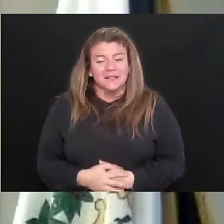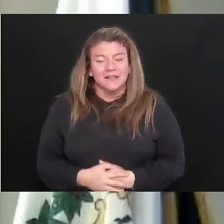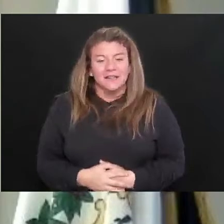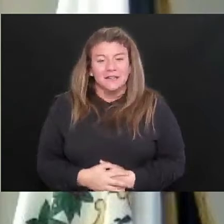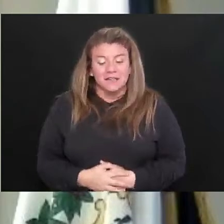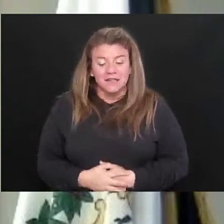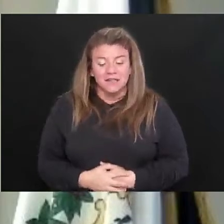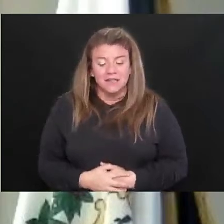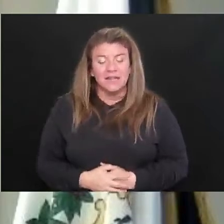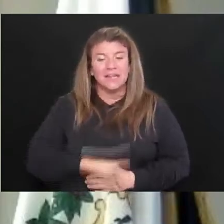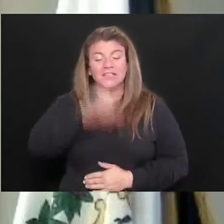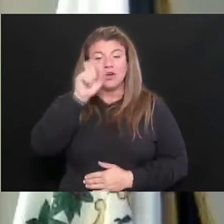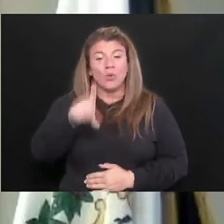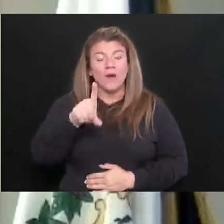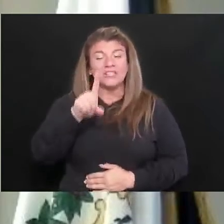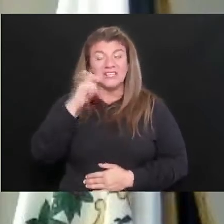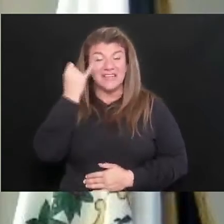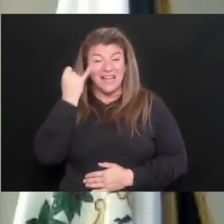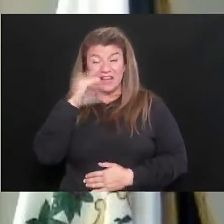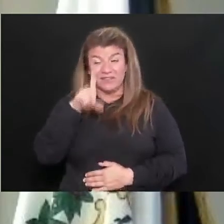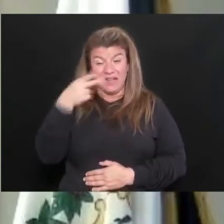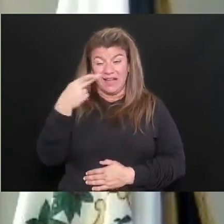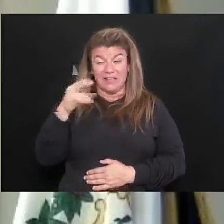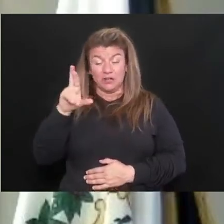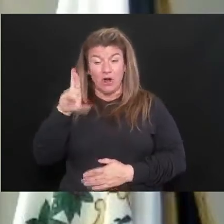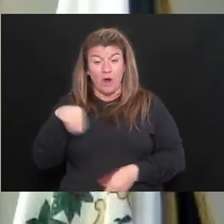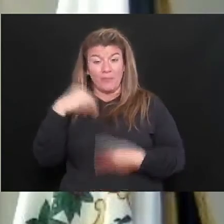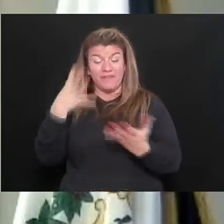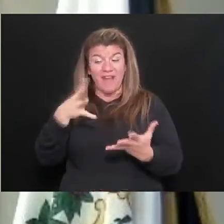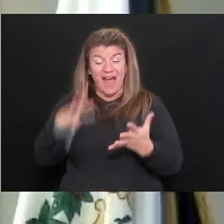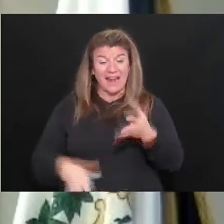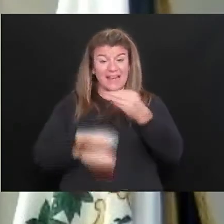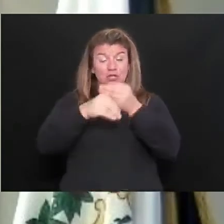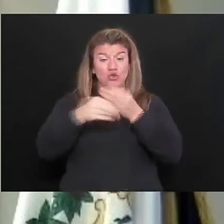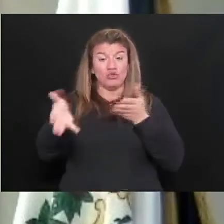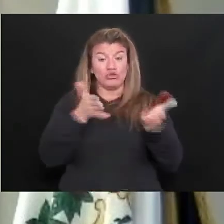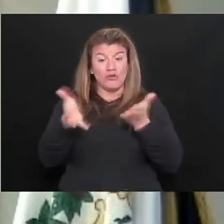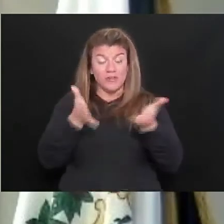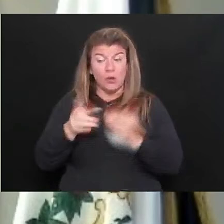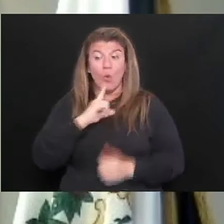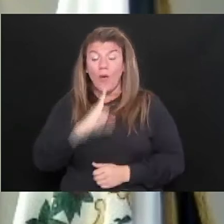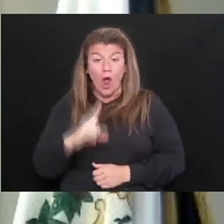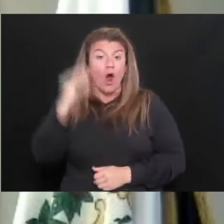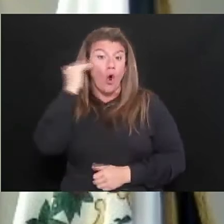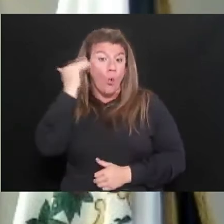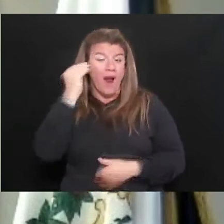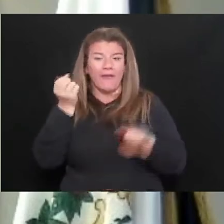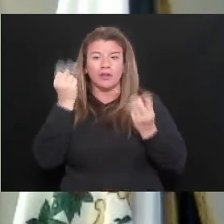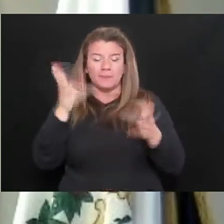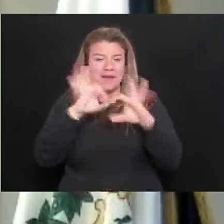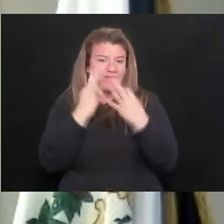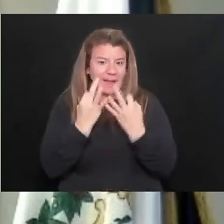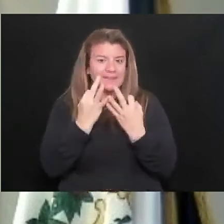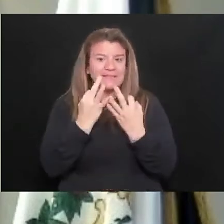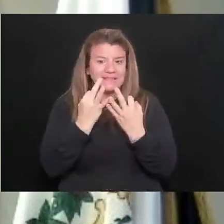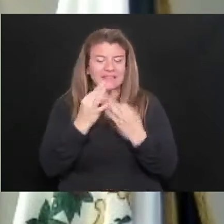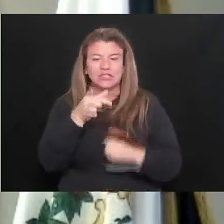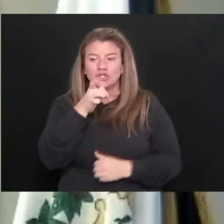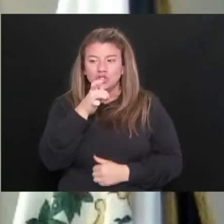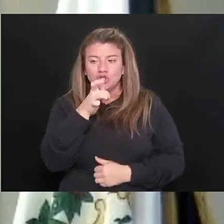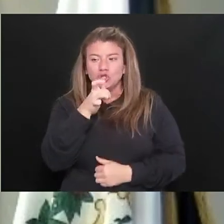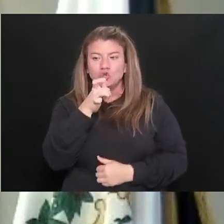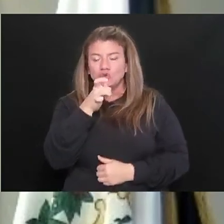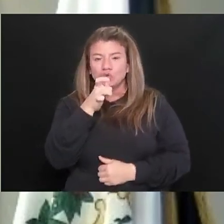The question with regard to whether DHHR is providing additional services, we are aware that there are many families who have